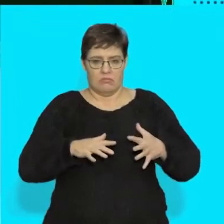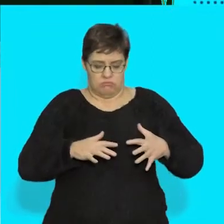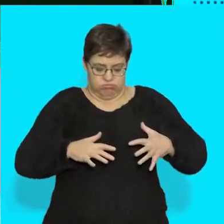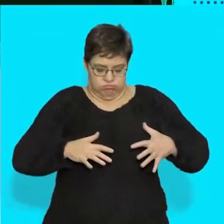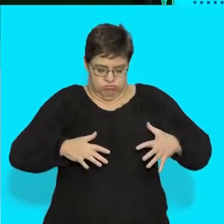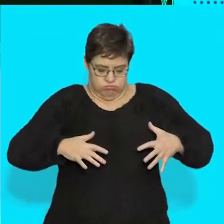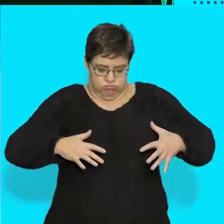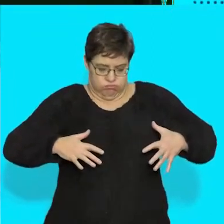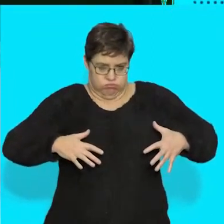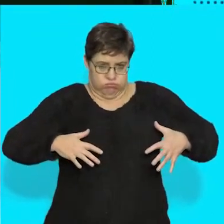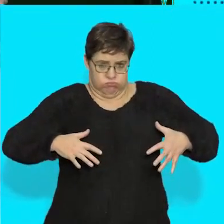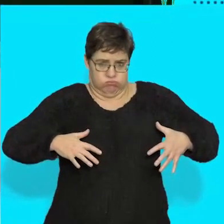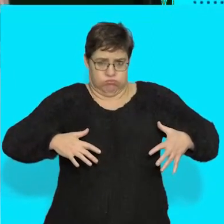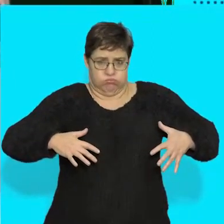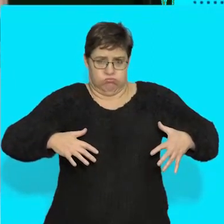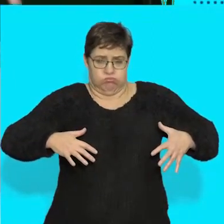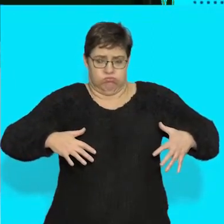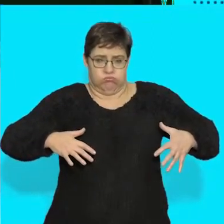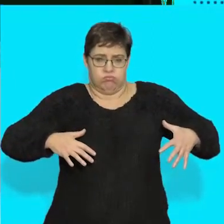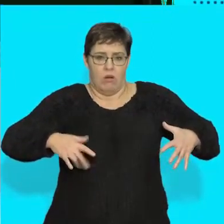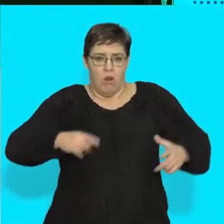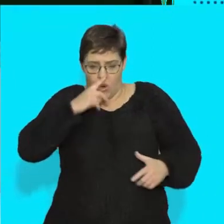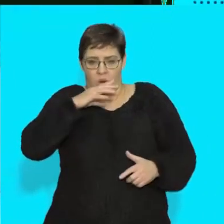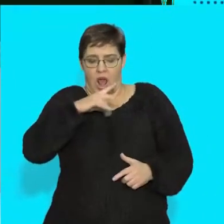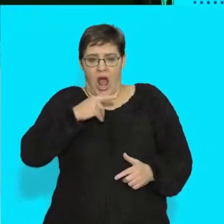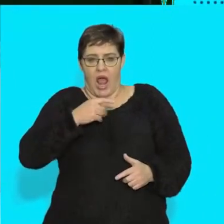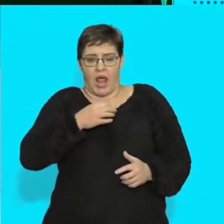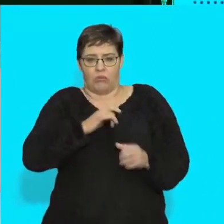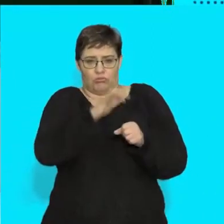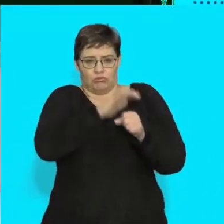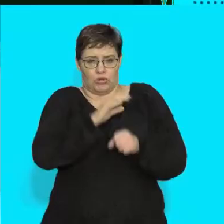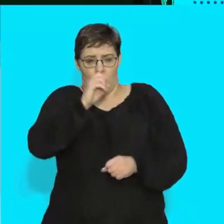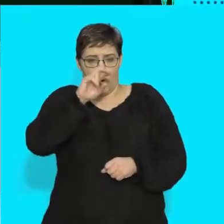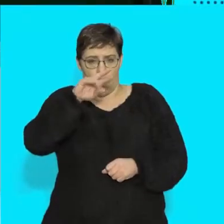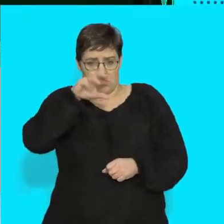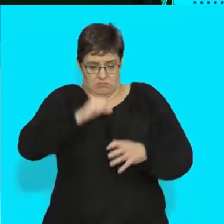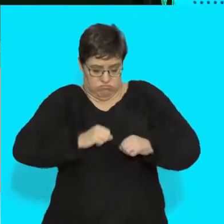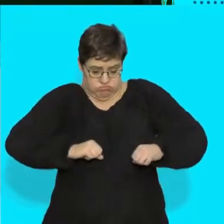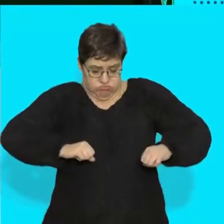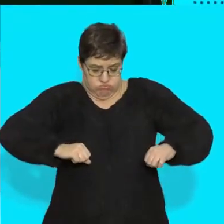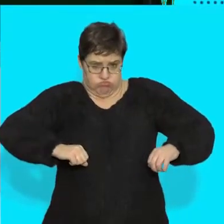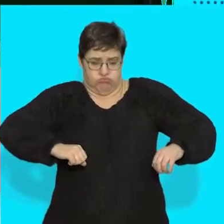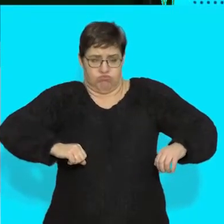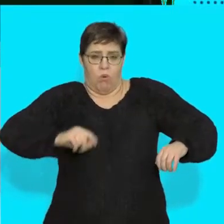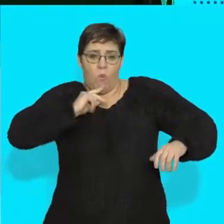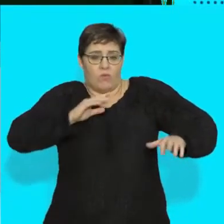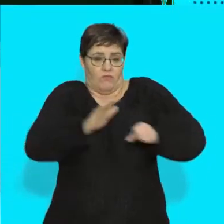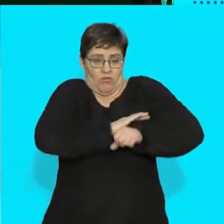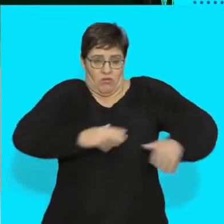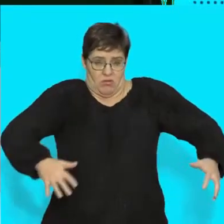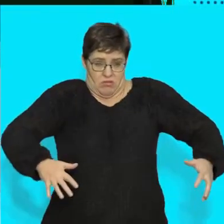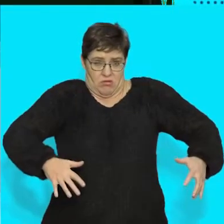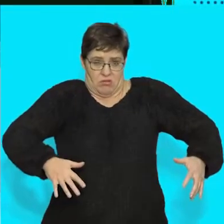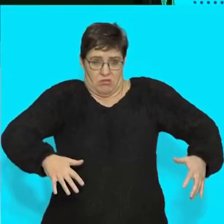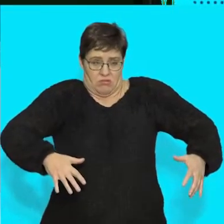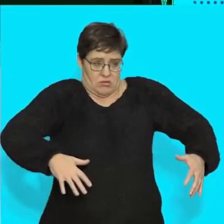would happen to me? Look what's happening. I look like the Oros man. The water's filling up, the water's filling up. And what happens? Yes, I